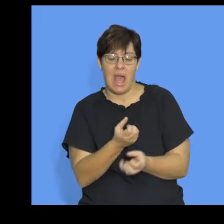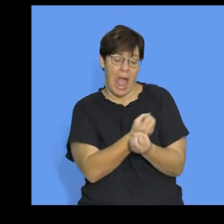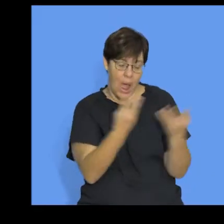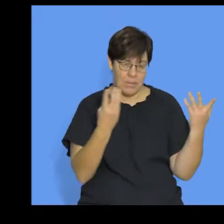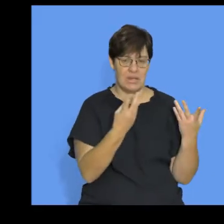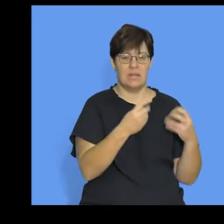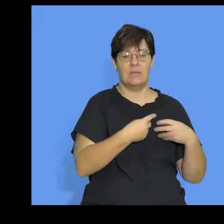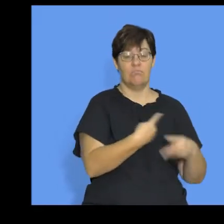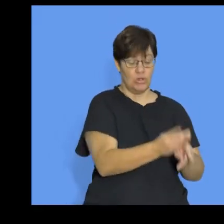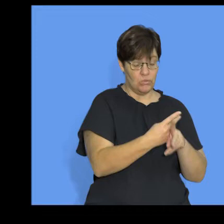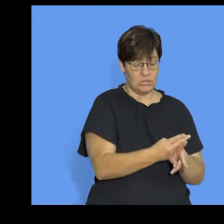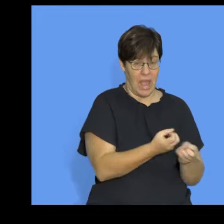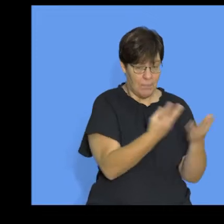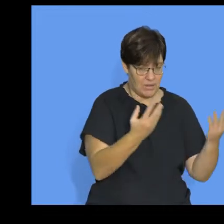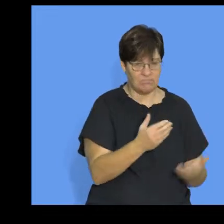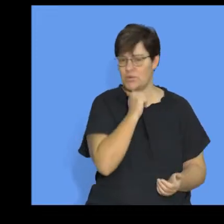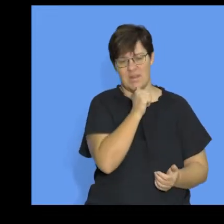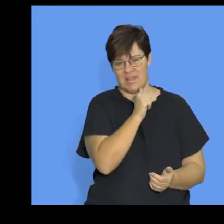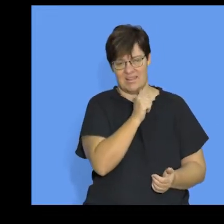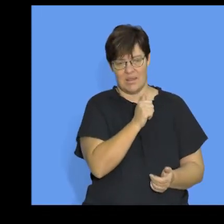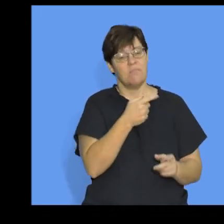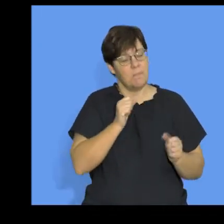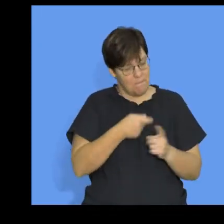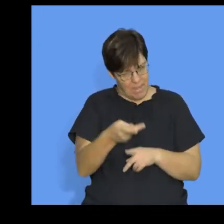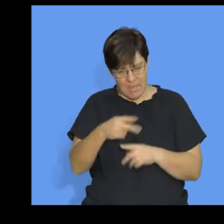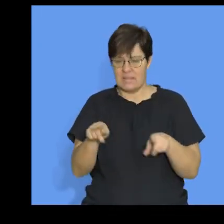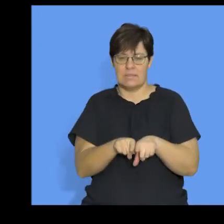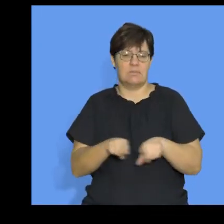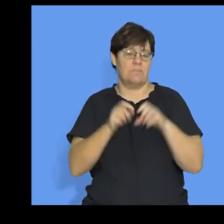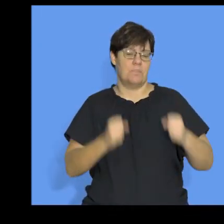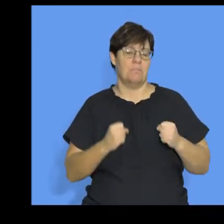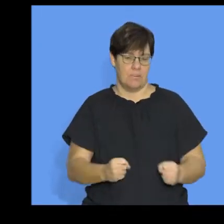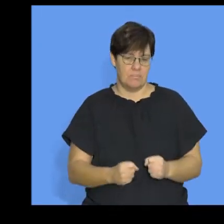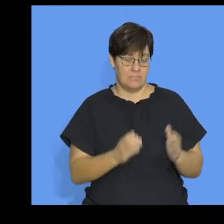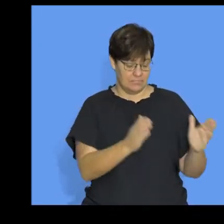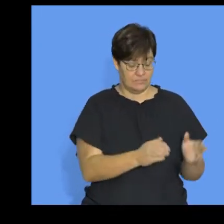produced. Then you get your production